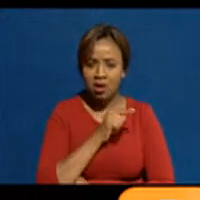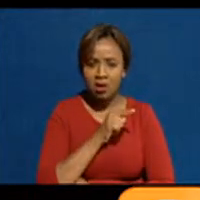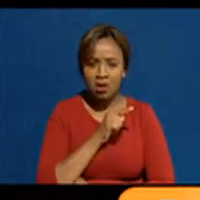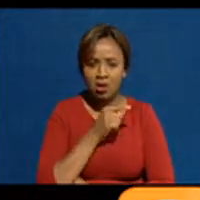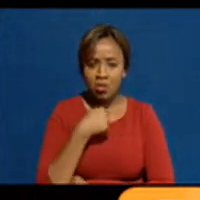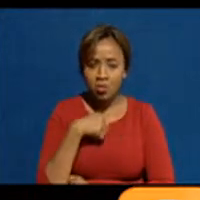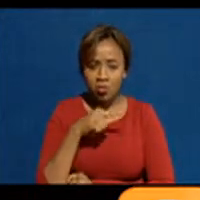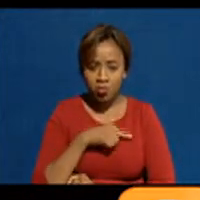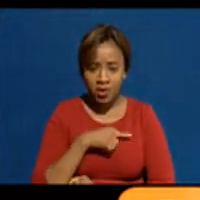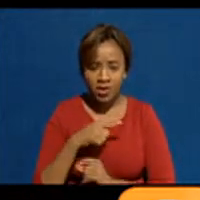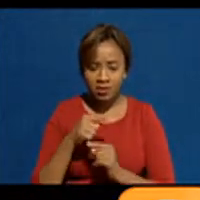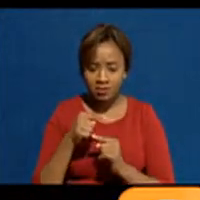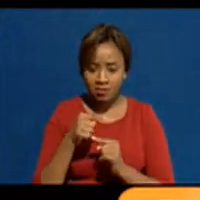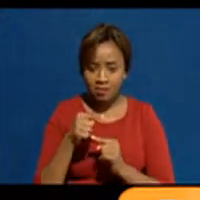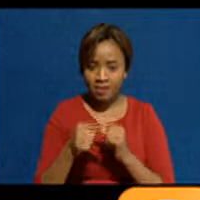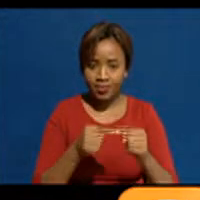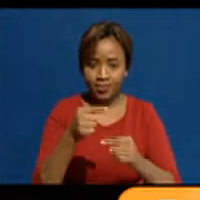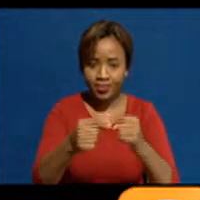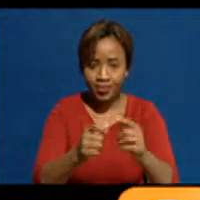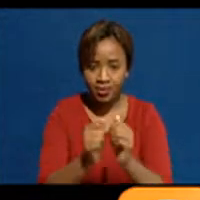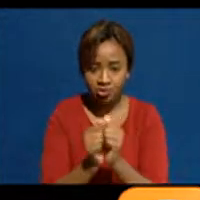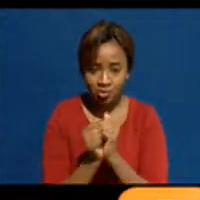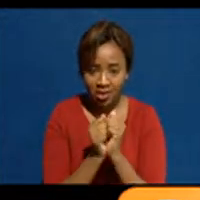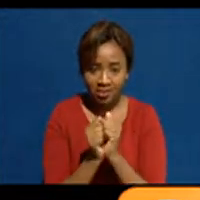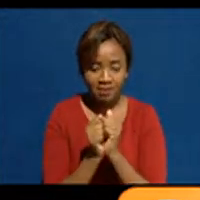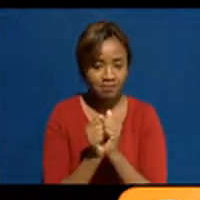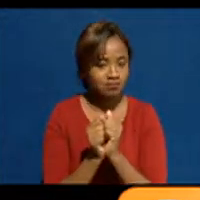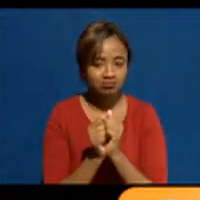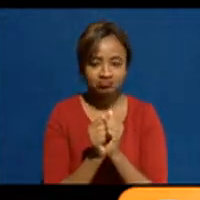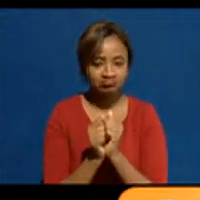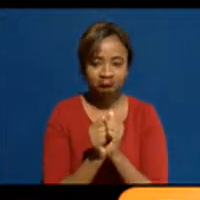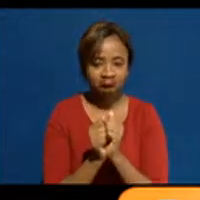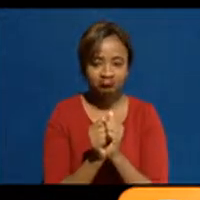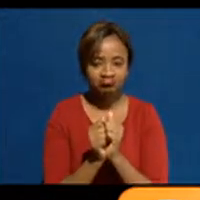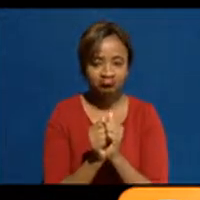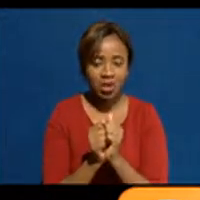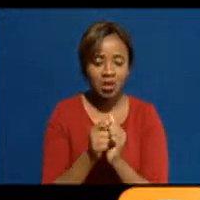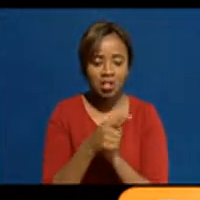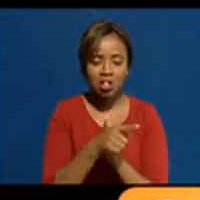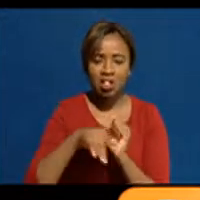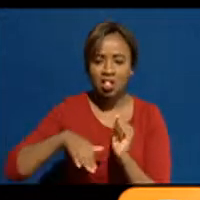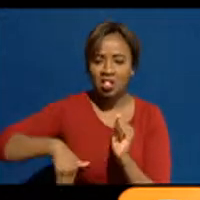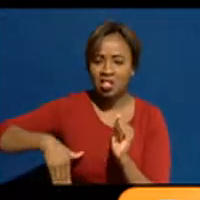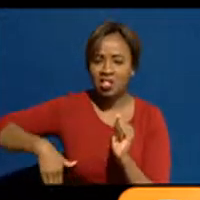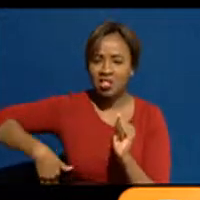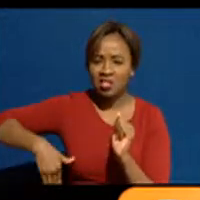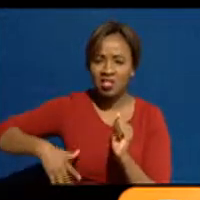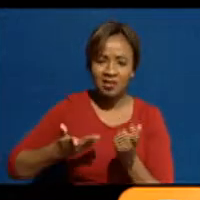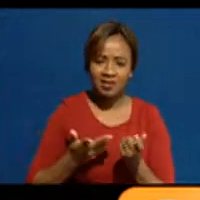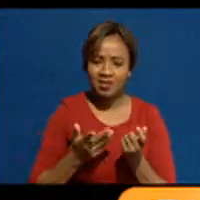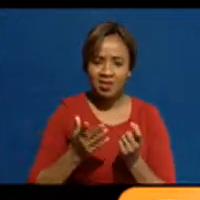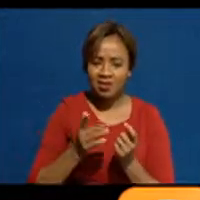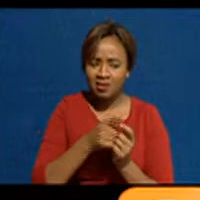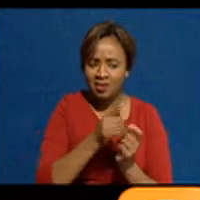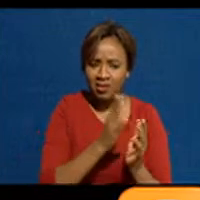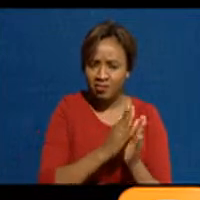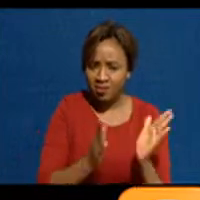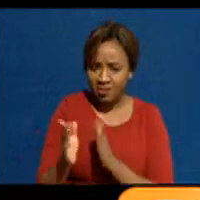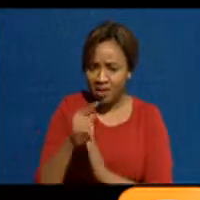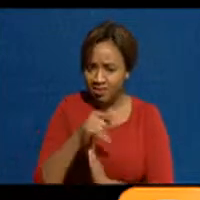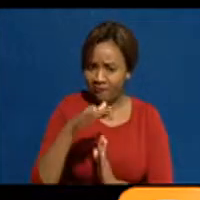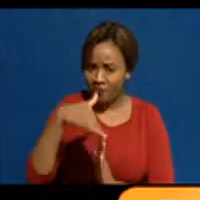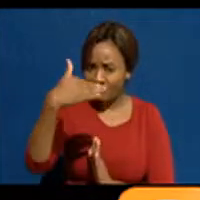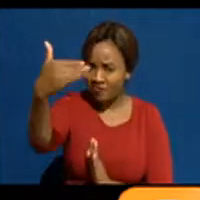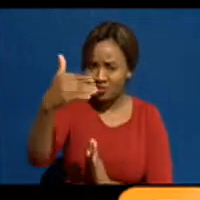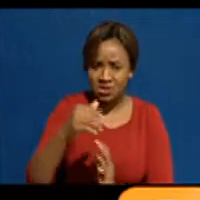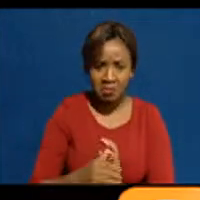working together with other nations and in terms of preparedness for the future of these children.